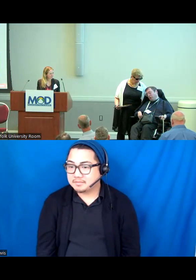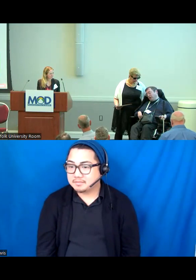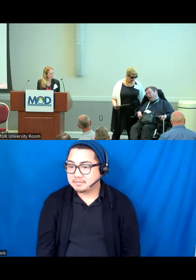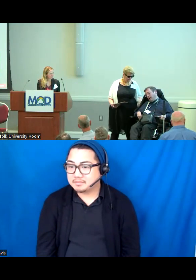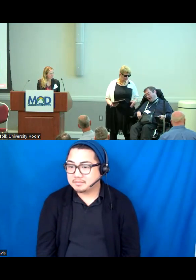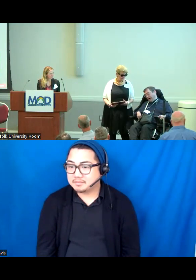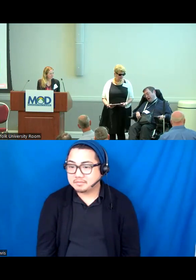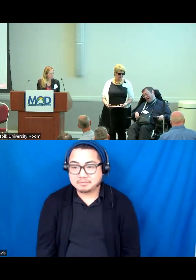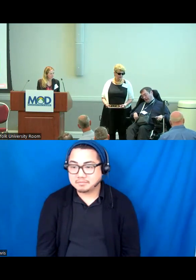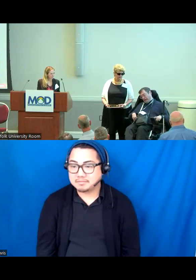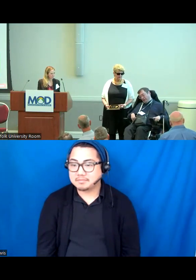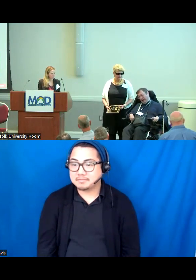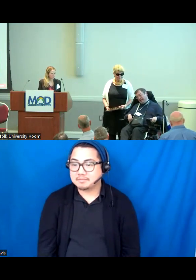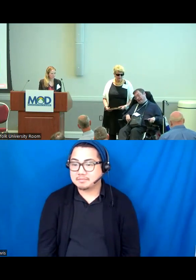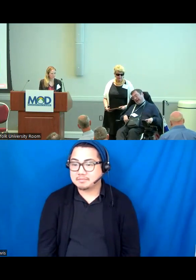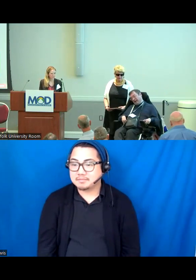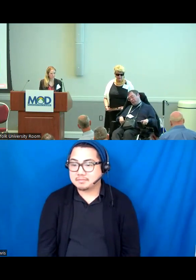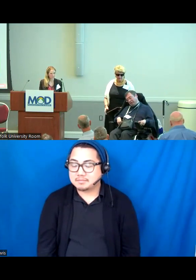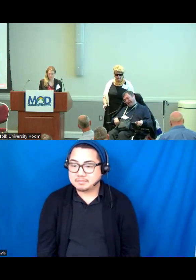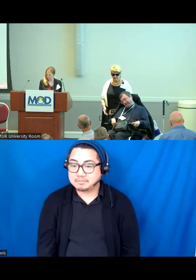I'll wait. I'll do it.